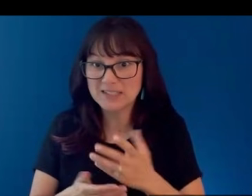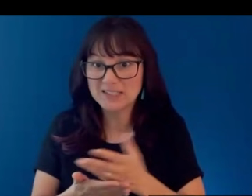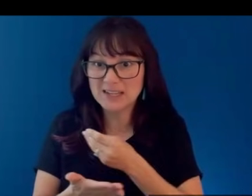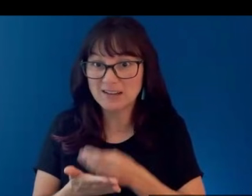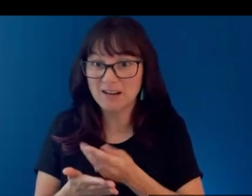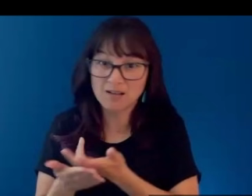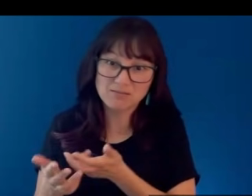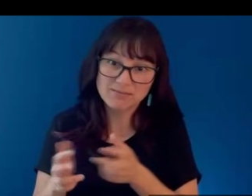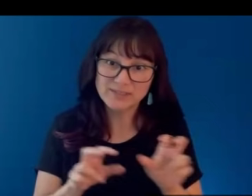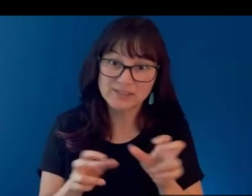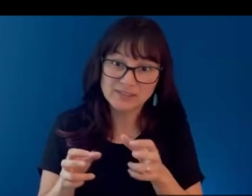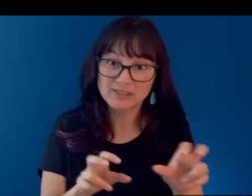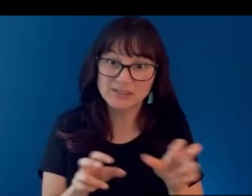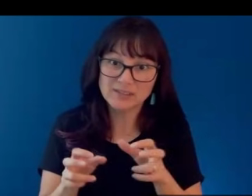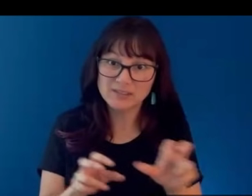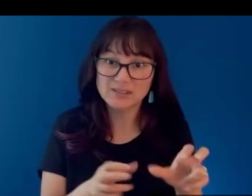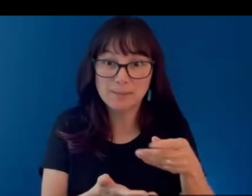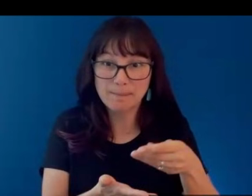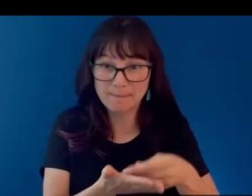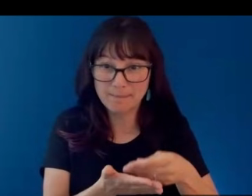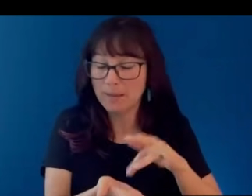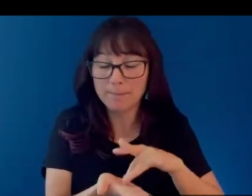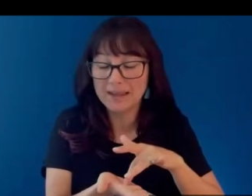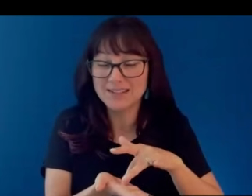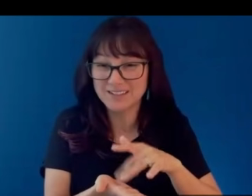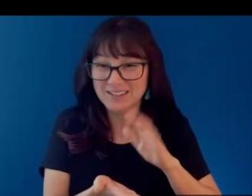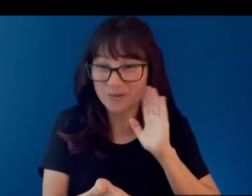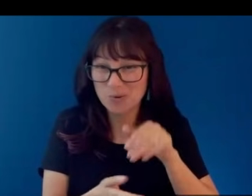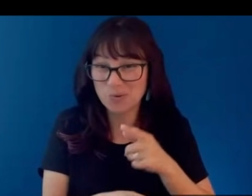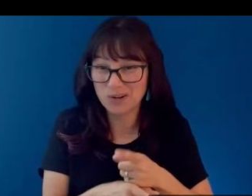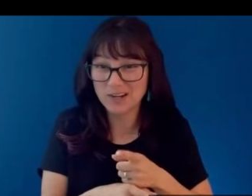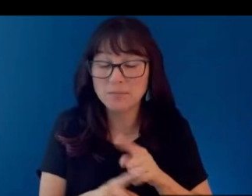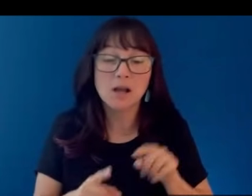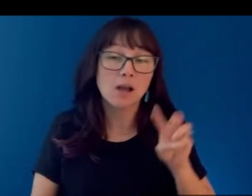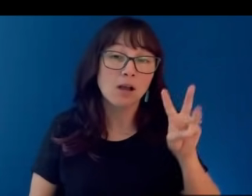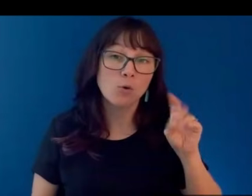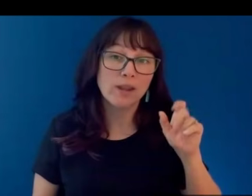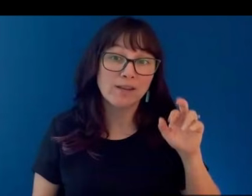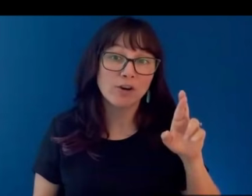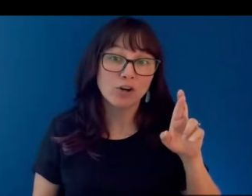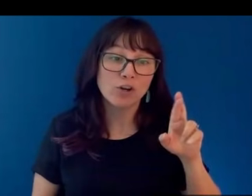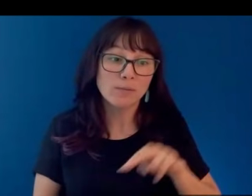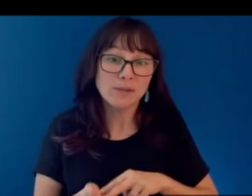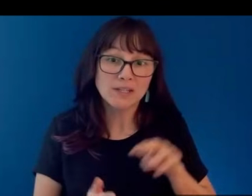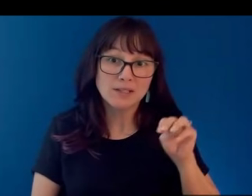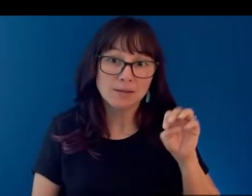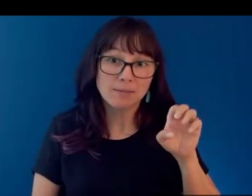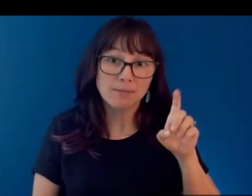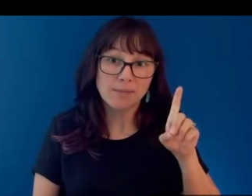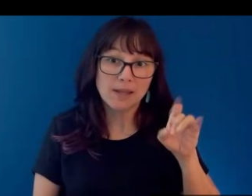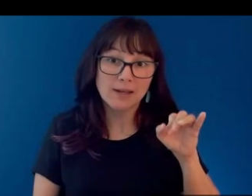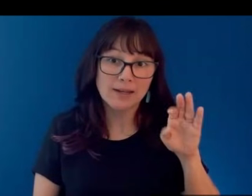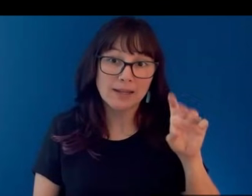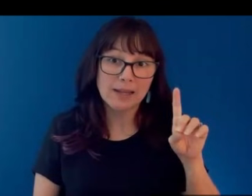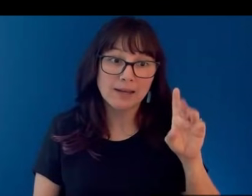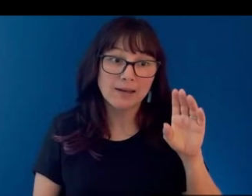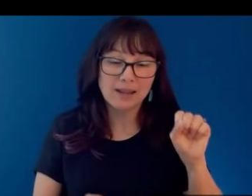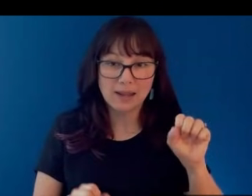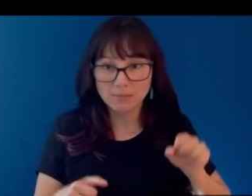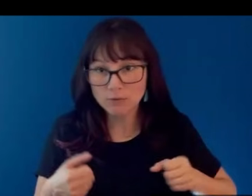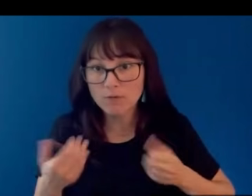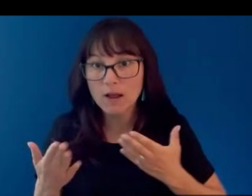go towards medicine. You know that. We all know that. But with the waiver, Medicaid can kick in and provide